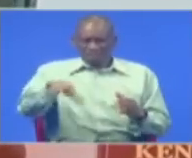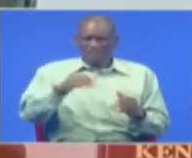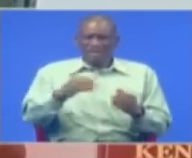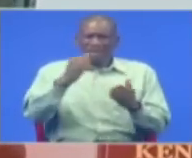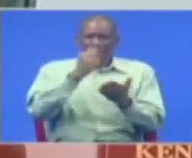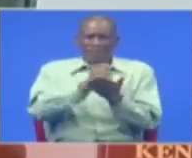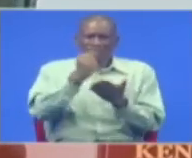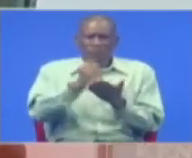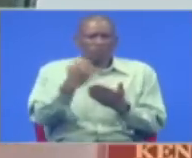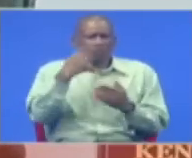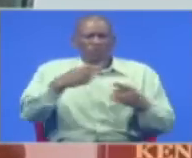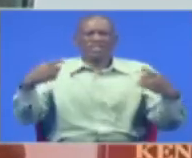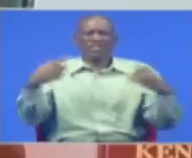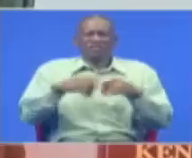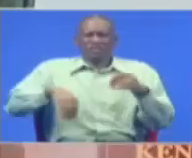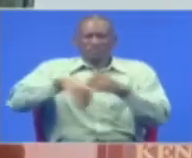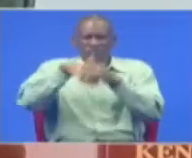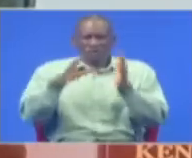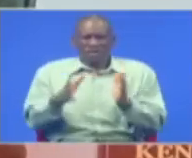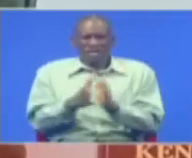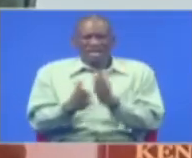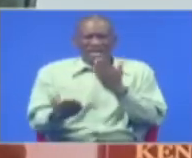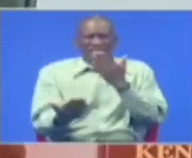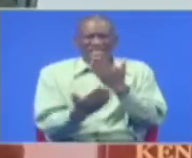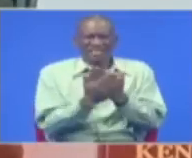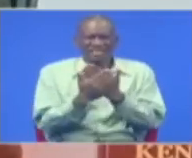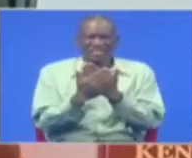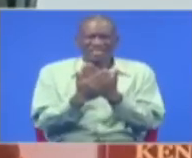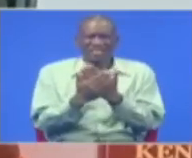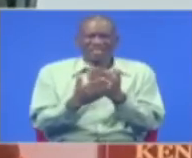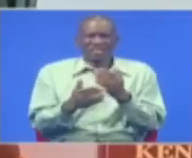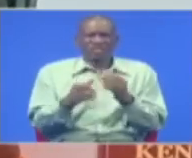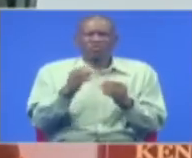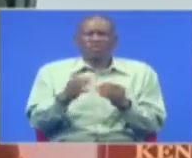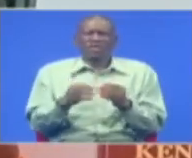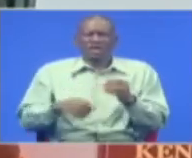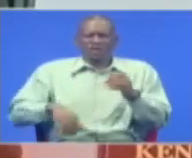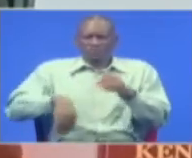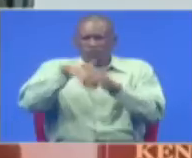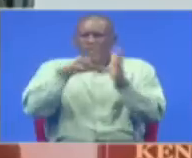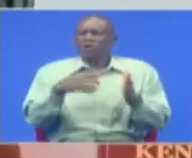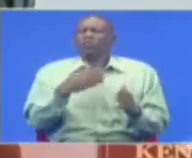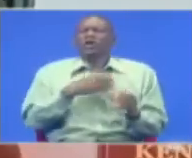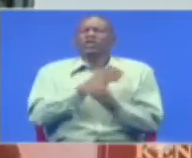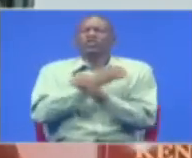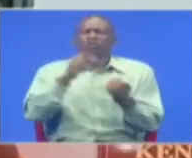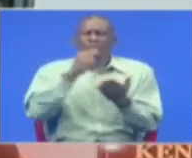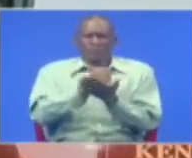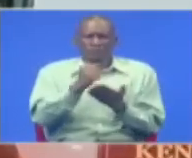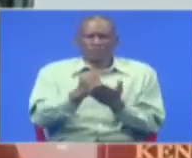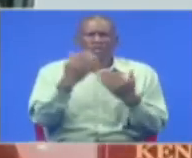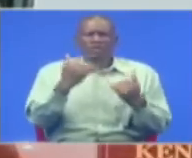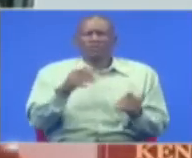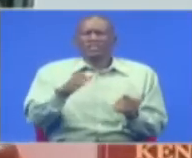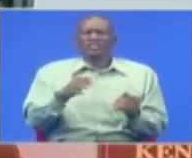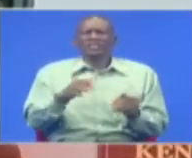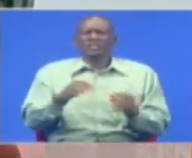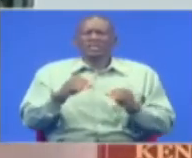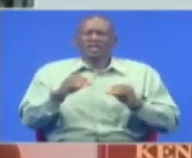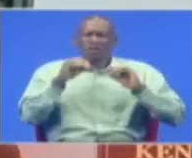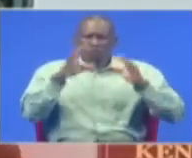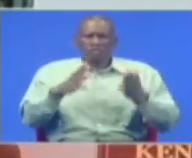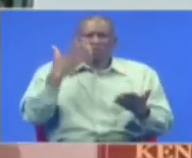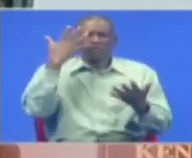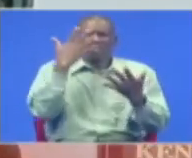to a different player and attached it to a player who didn't have a passport. So he was arrested at